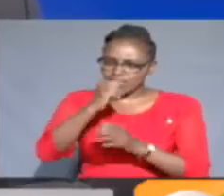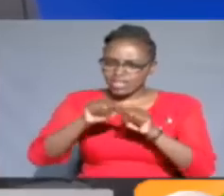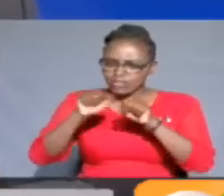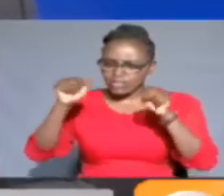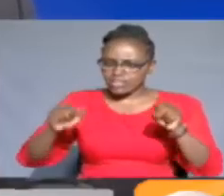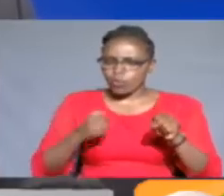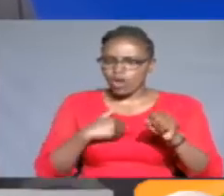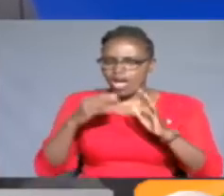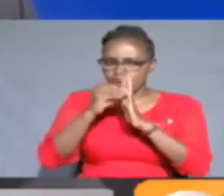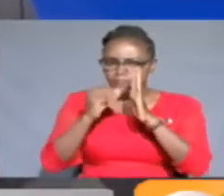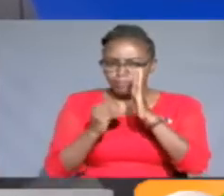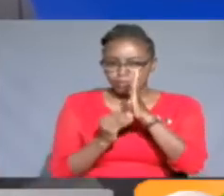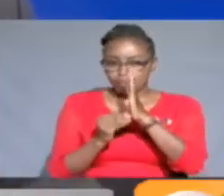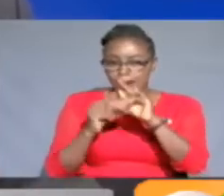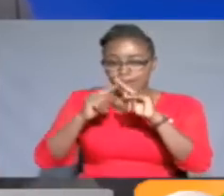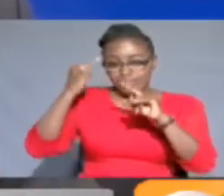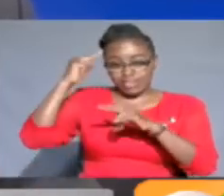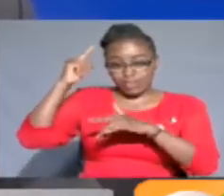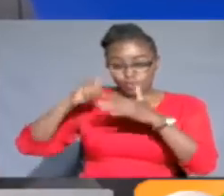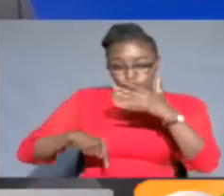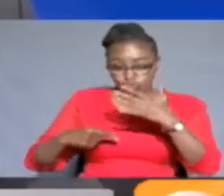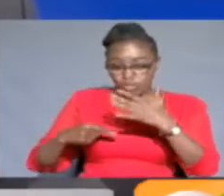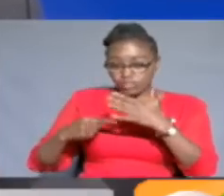them down. So I think what we need.